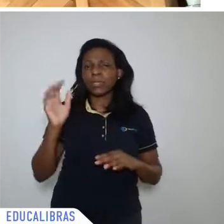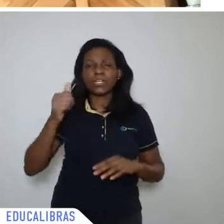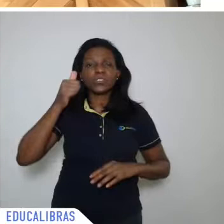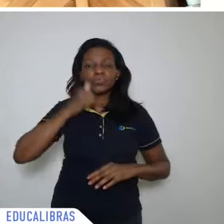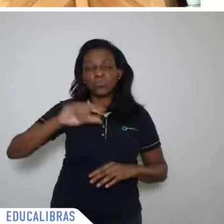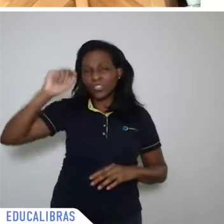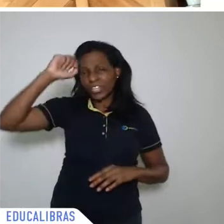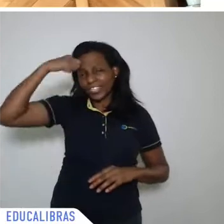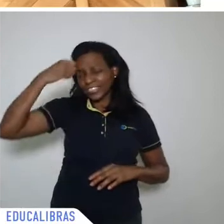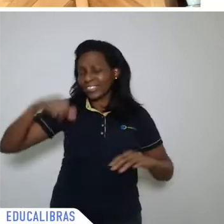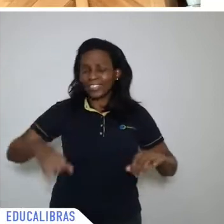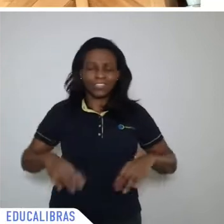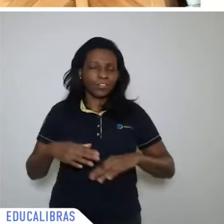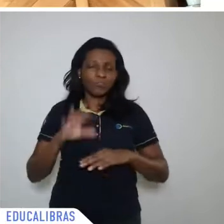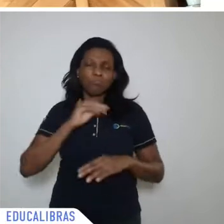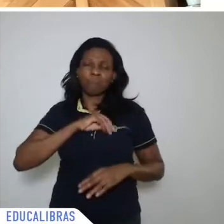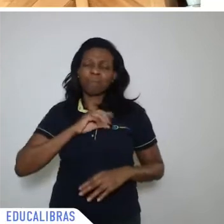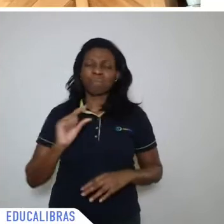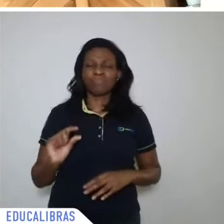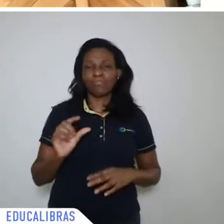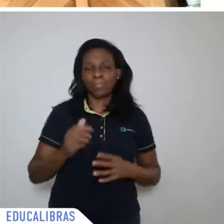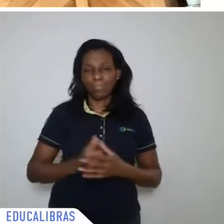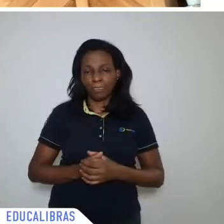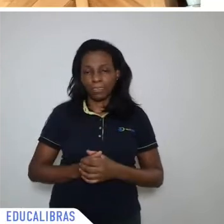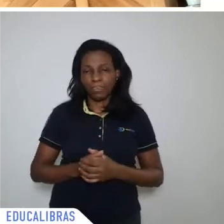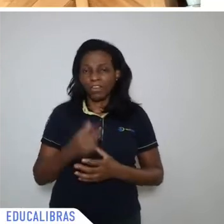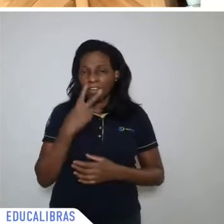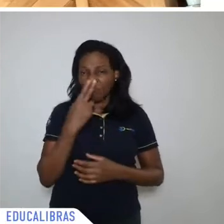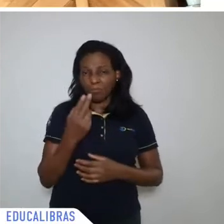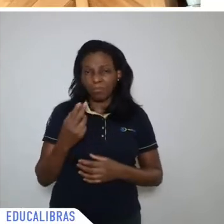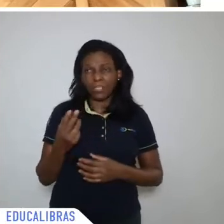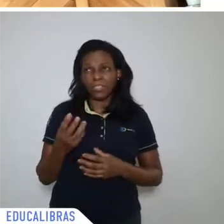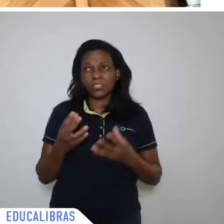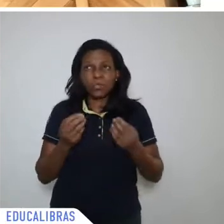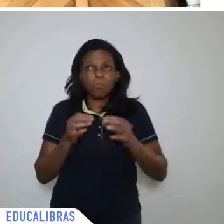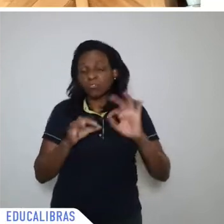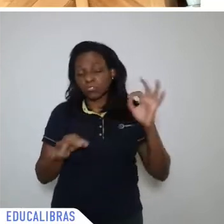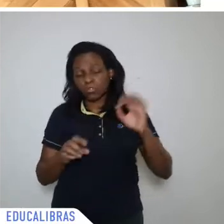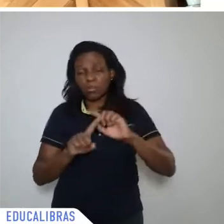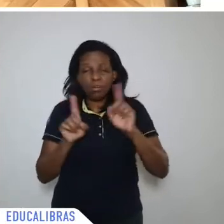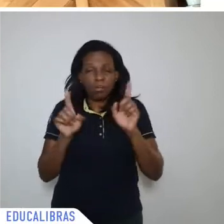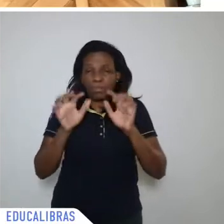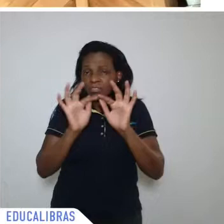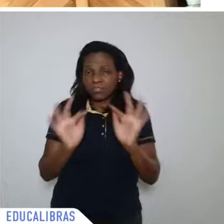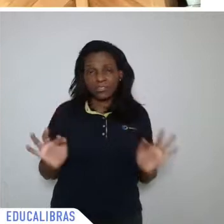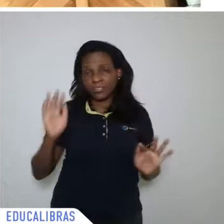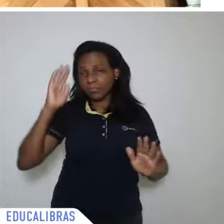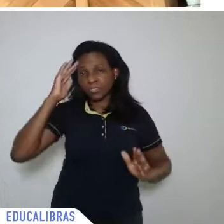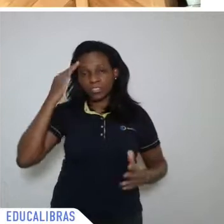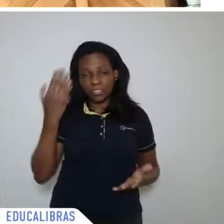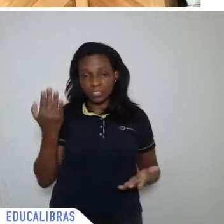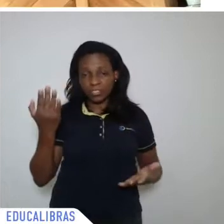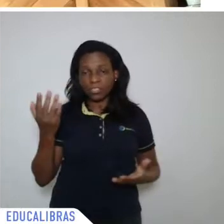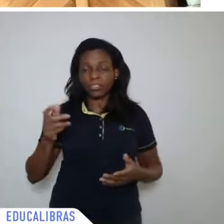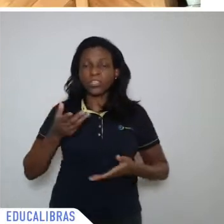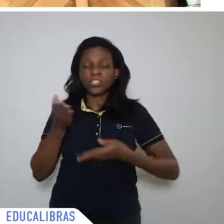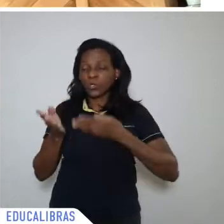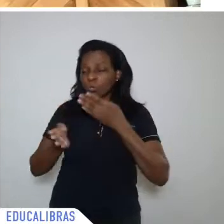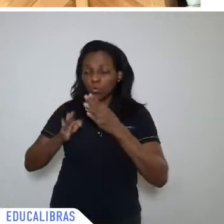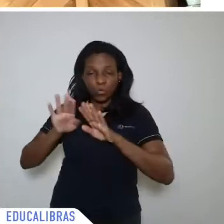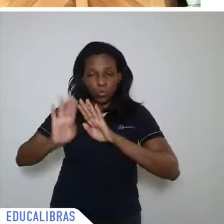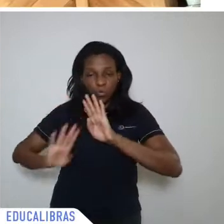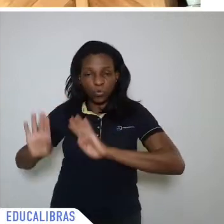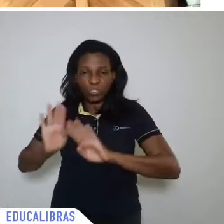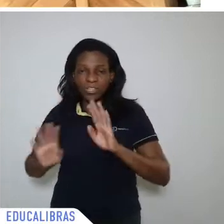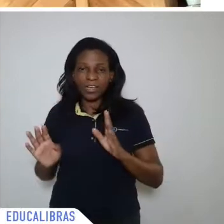salary. We have twice as much Black women in the situation than white. It is just so hard to understand, but who is in